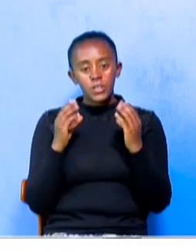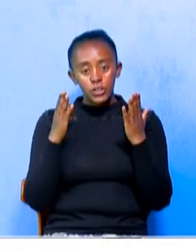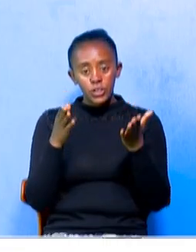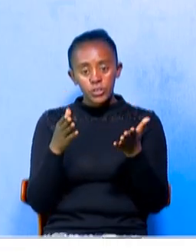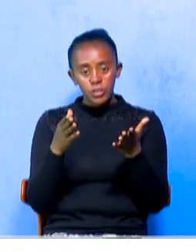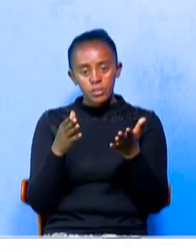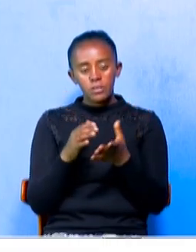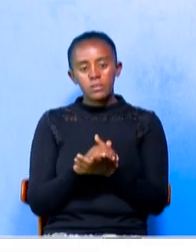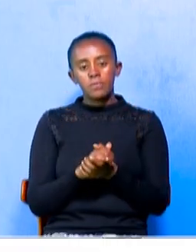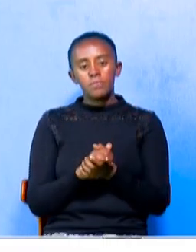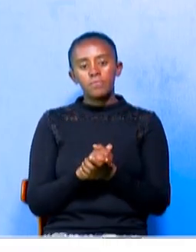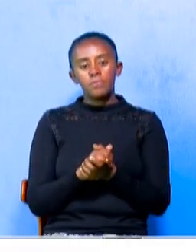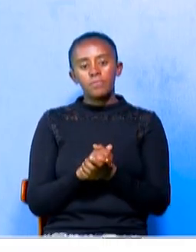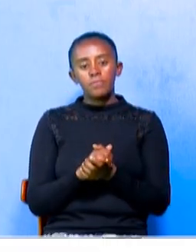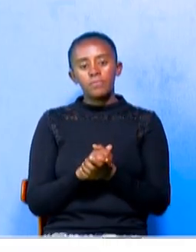teachers